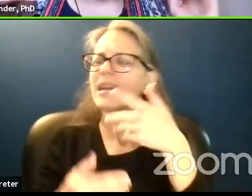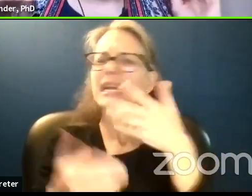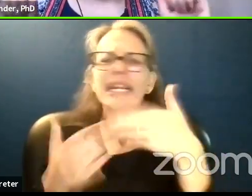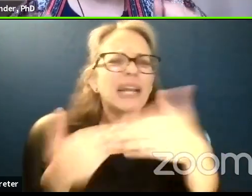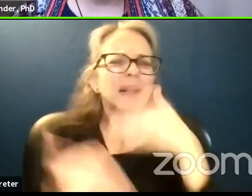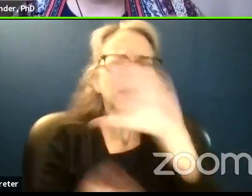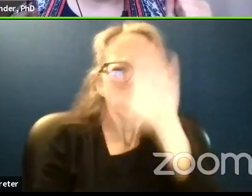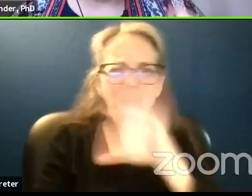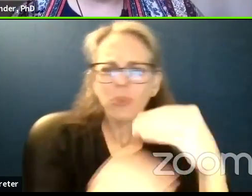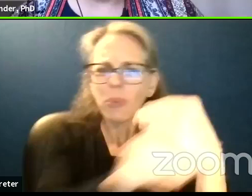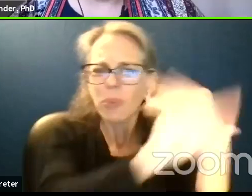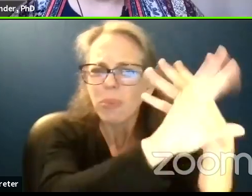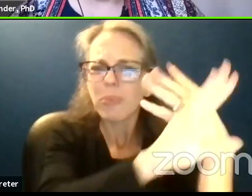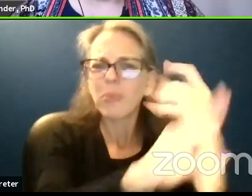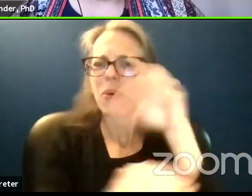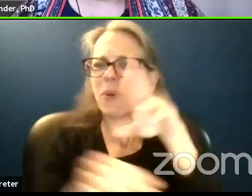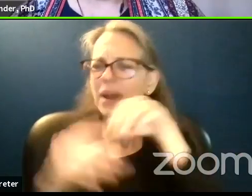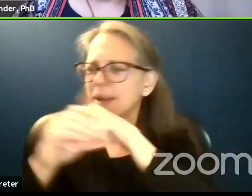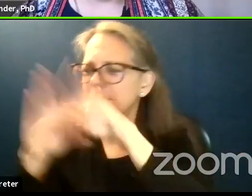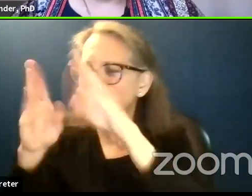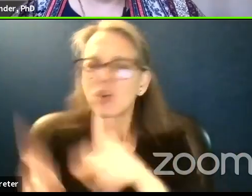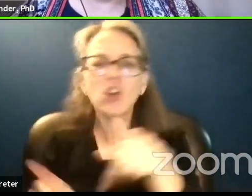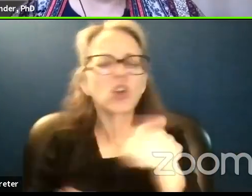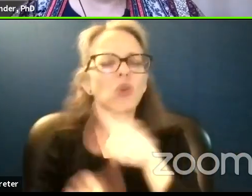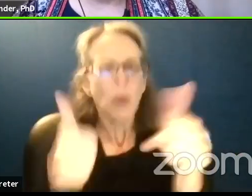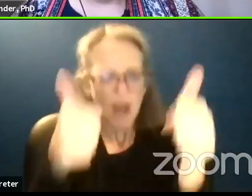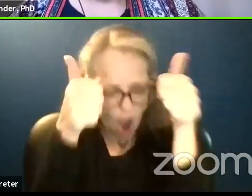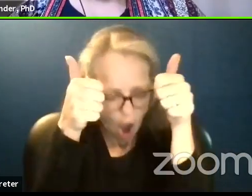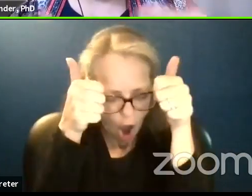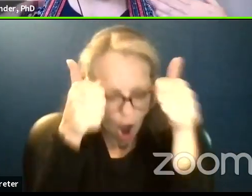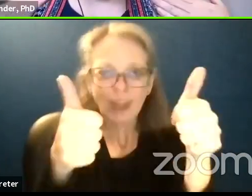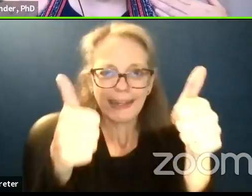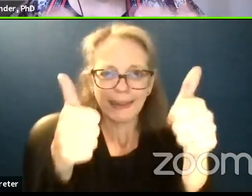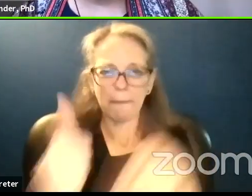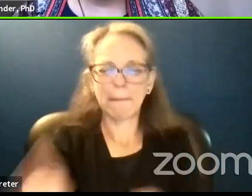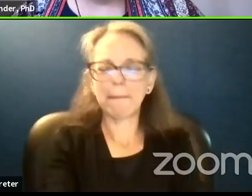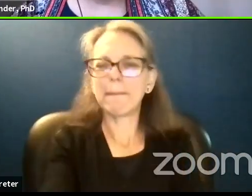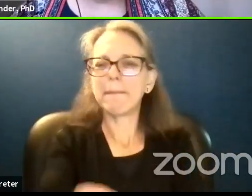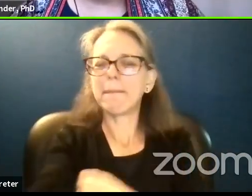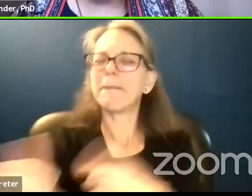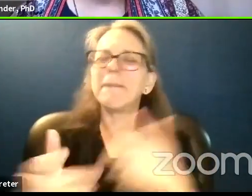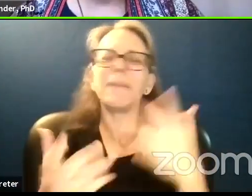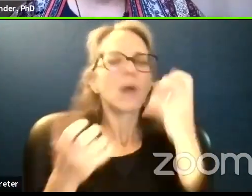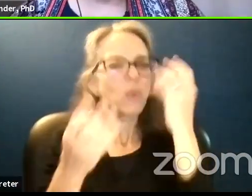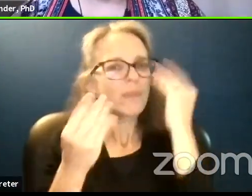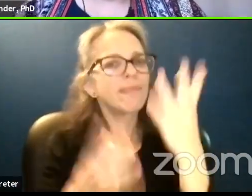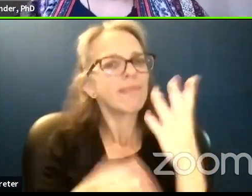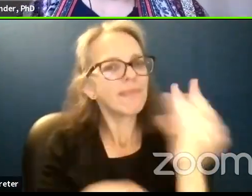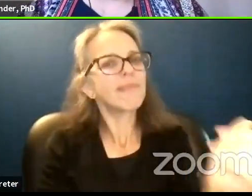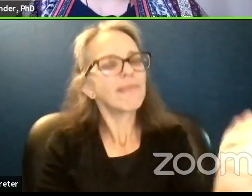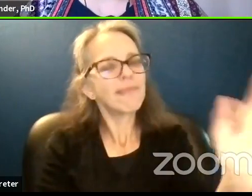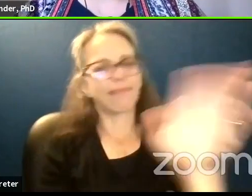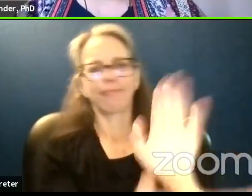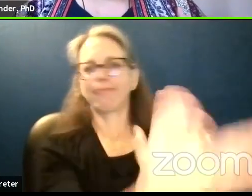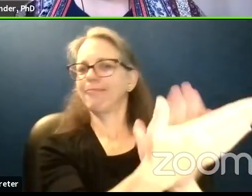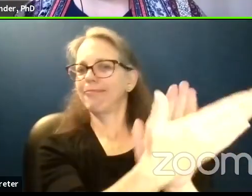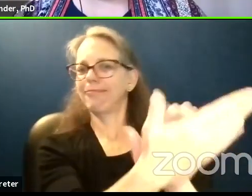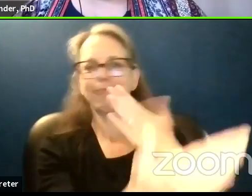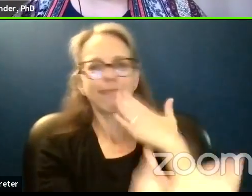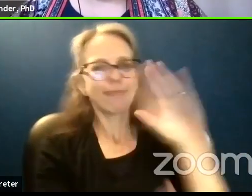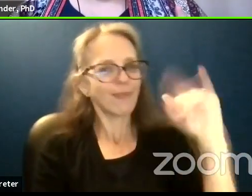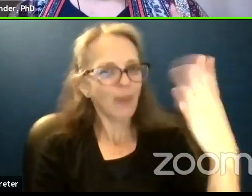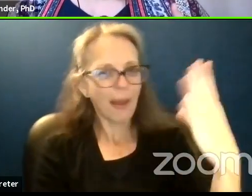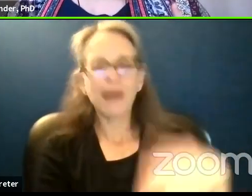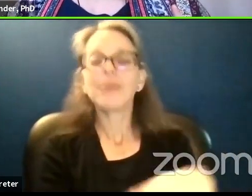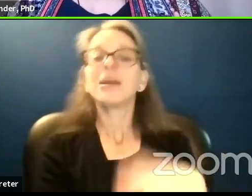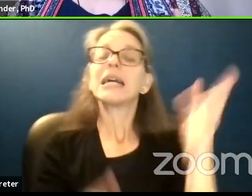school, you are doing awesome. I just want you to know that. The second thing